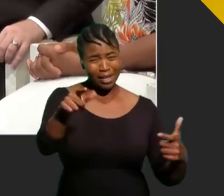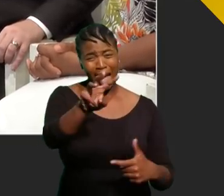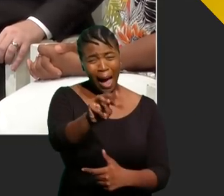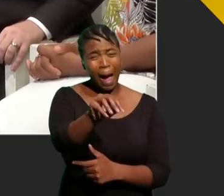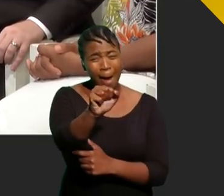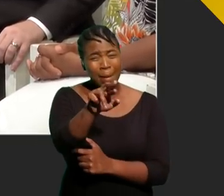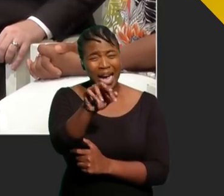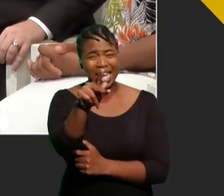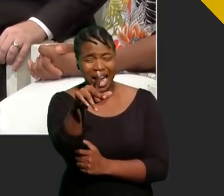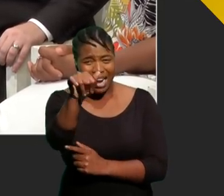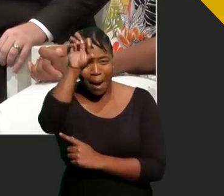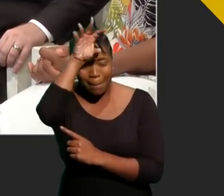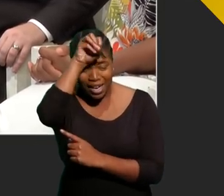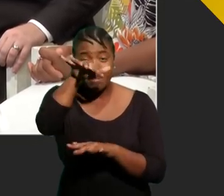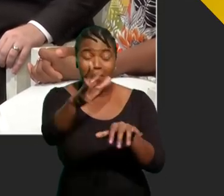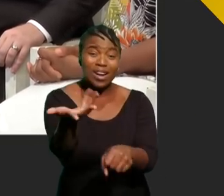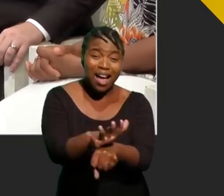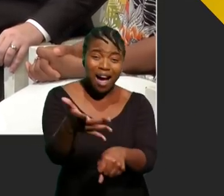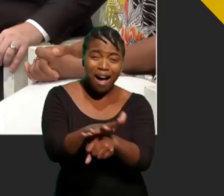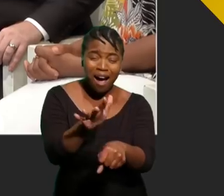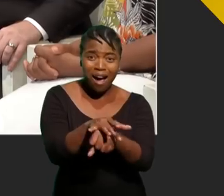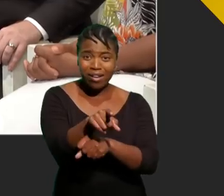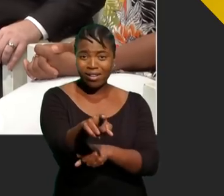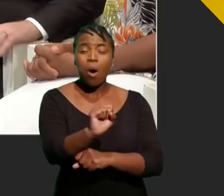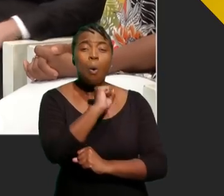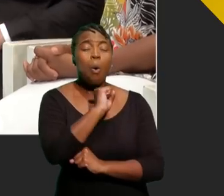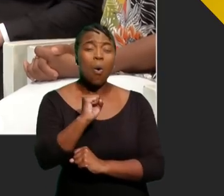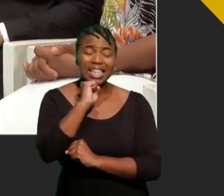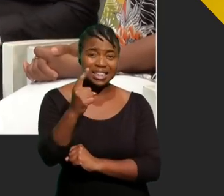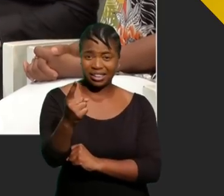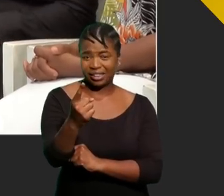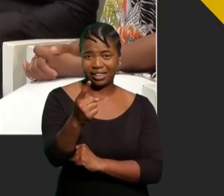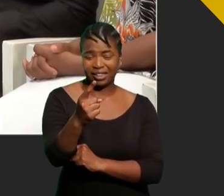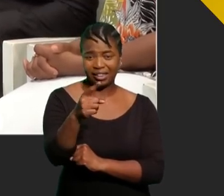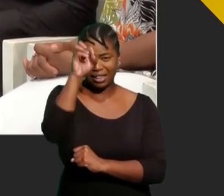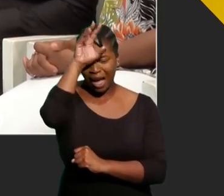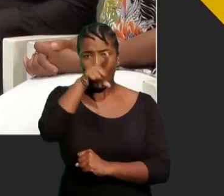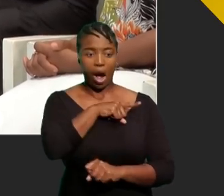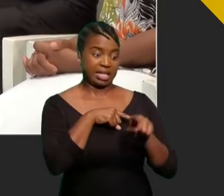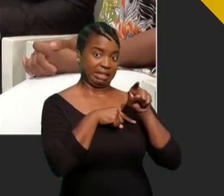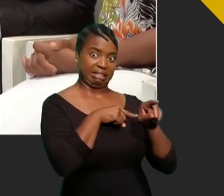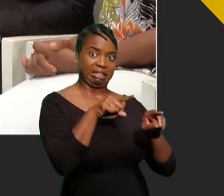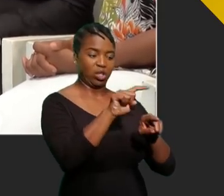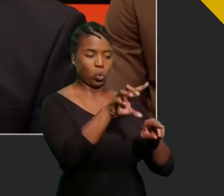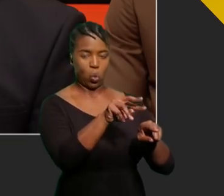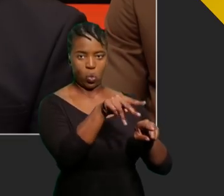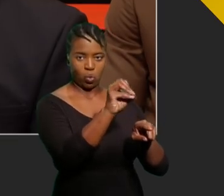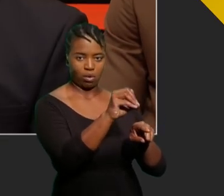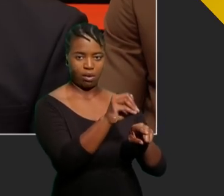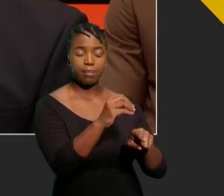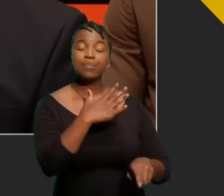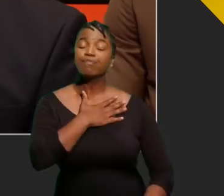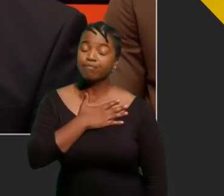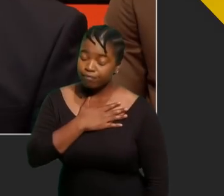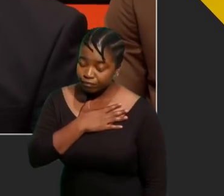Marikana. I want to understand, people lost their lives in that thing, you know? So why specifically the Zondo one? I appreciate that.